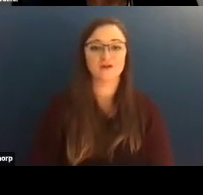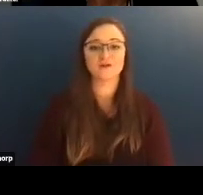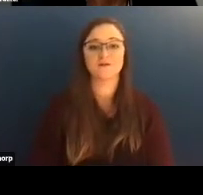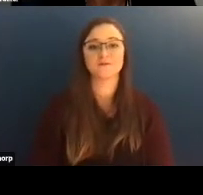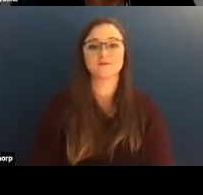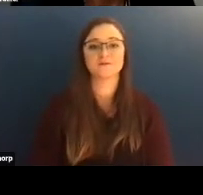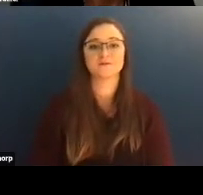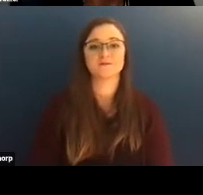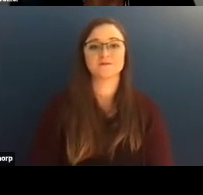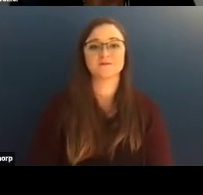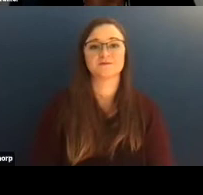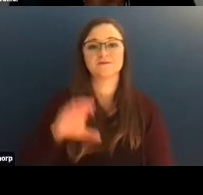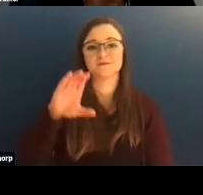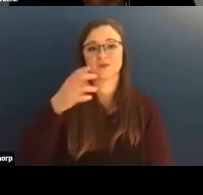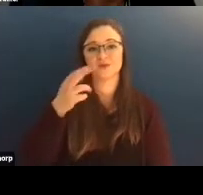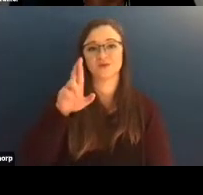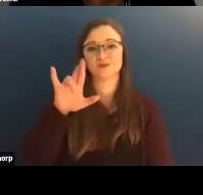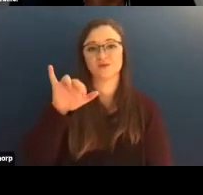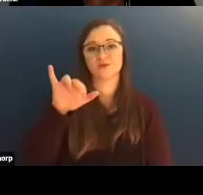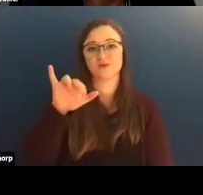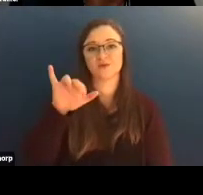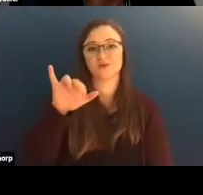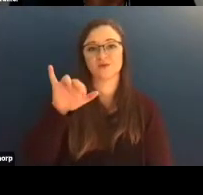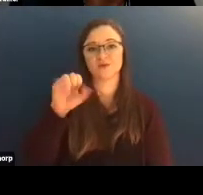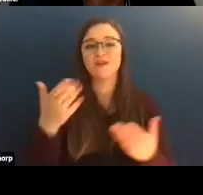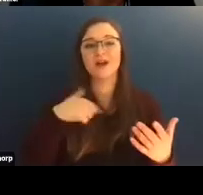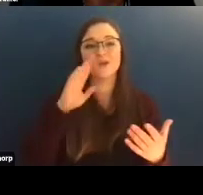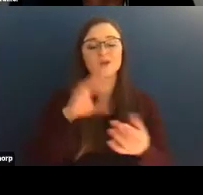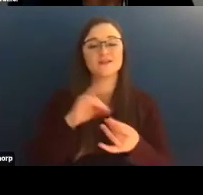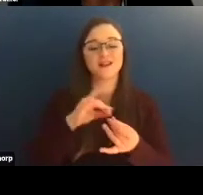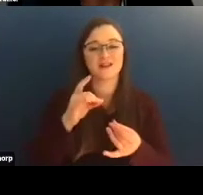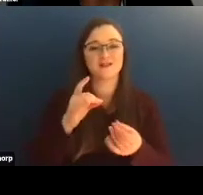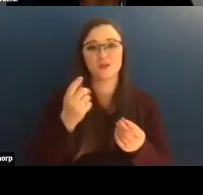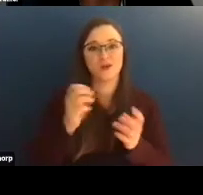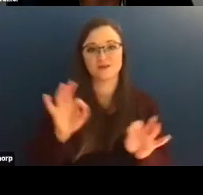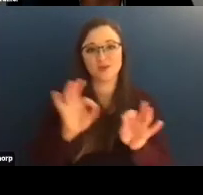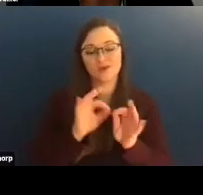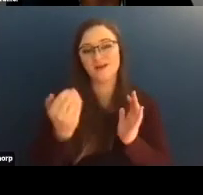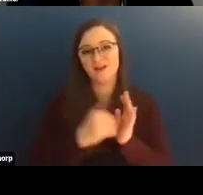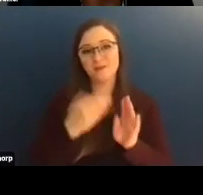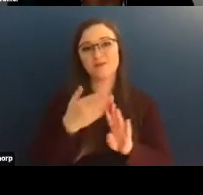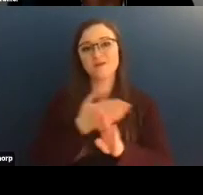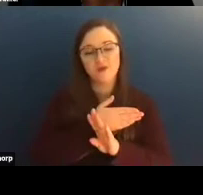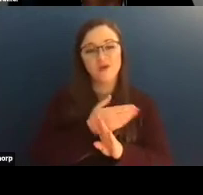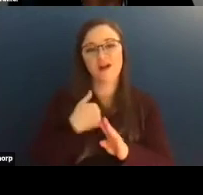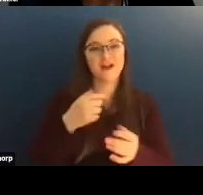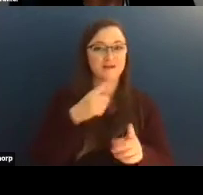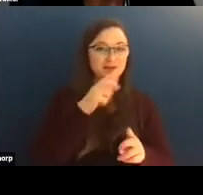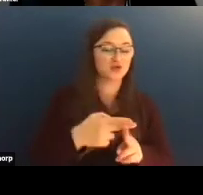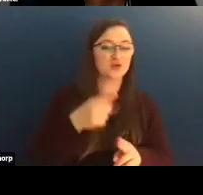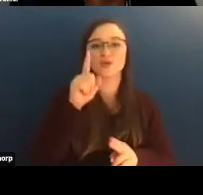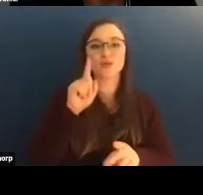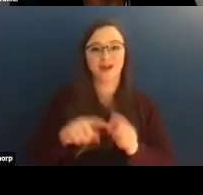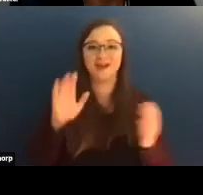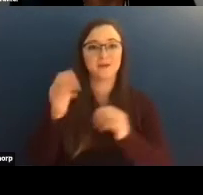One thing I will say for me is the key is to, again, like I said before, you cannot compare yourself to